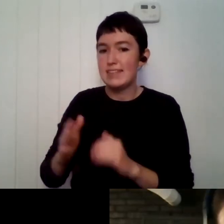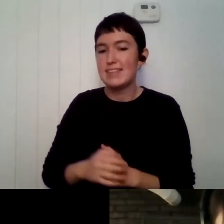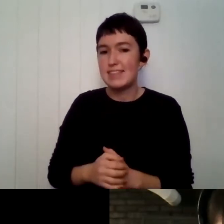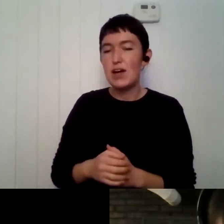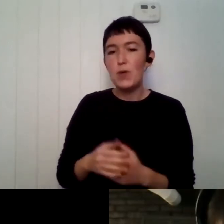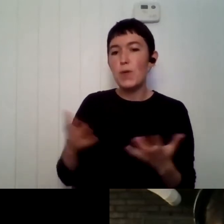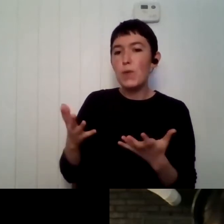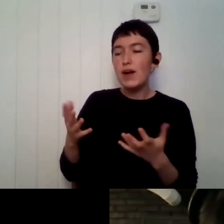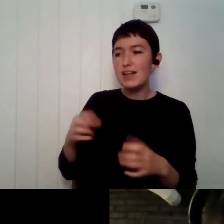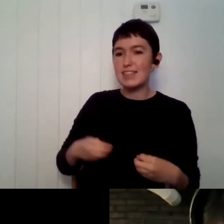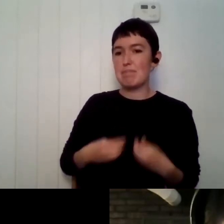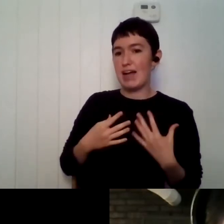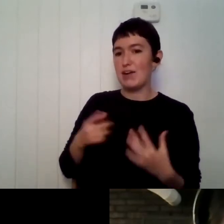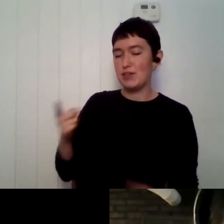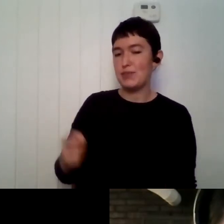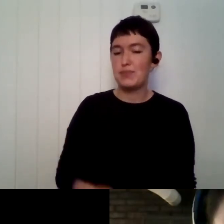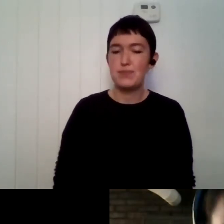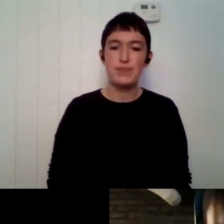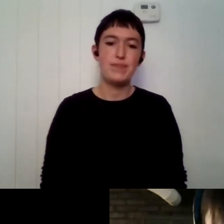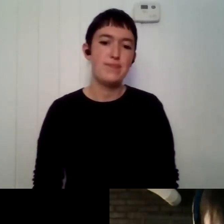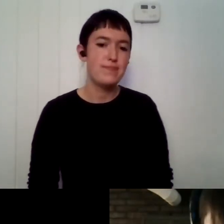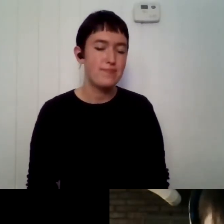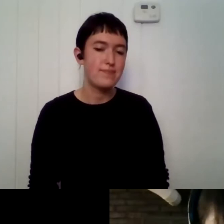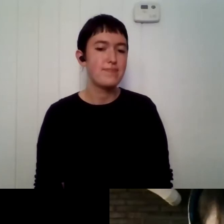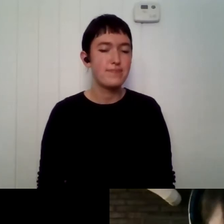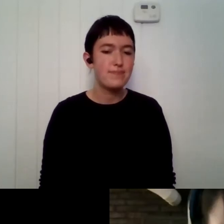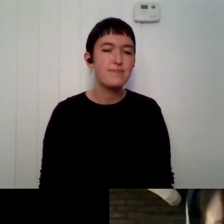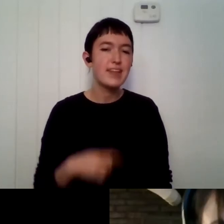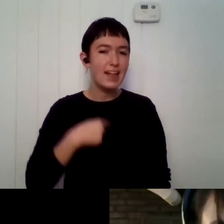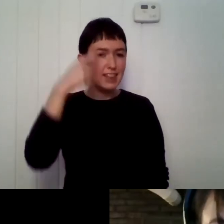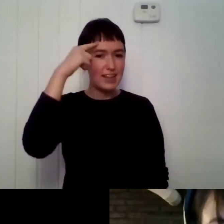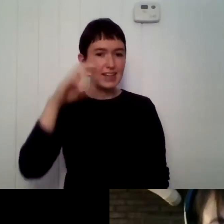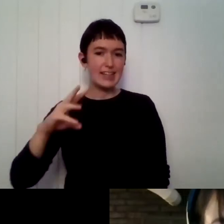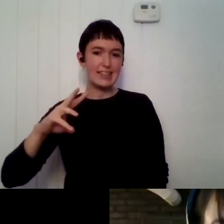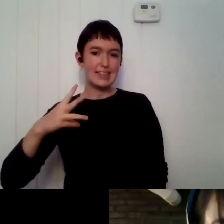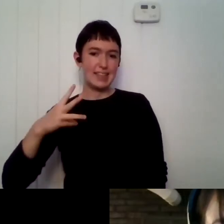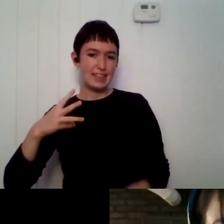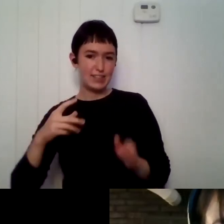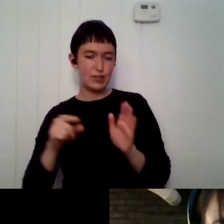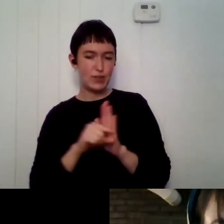think that that was something you might want to do? I think in the 6th grade, when